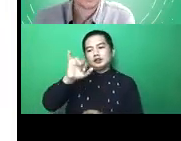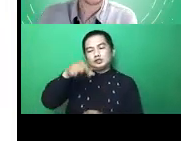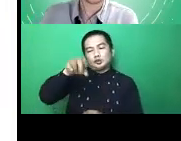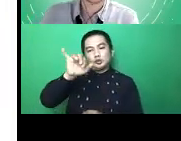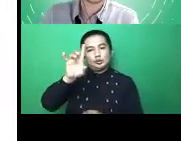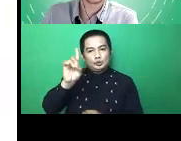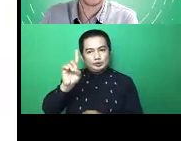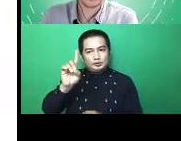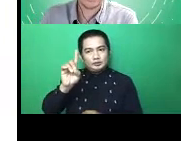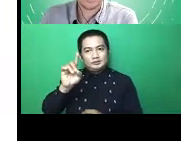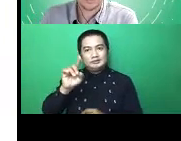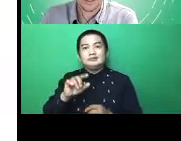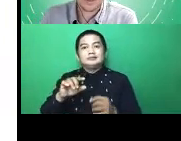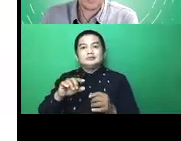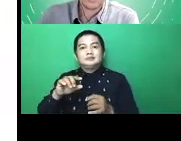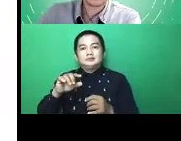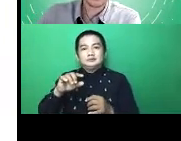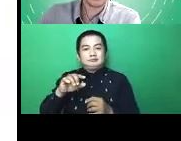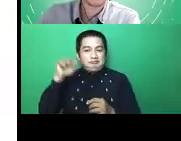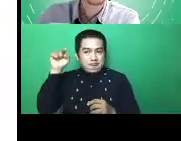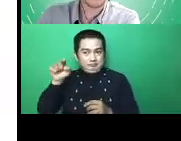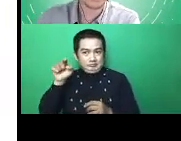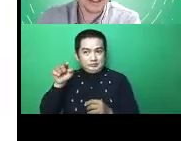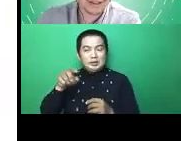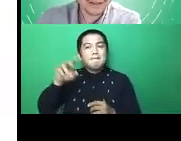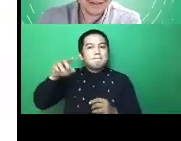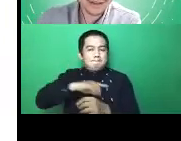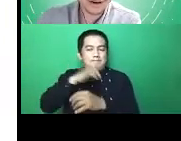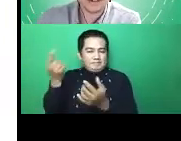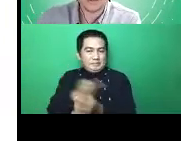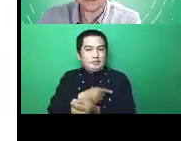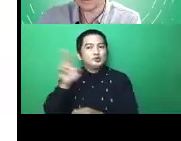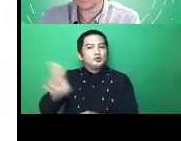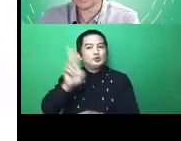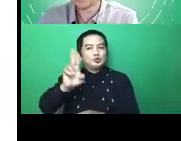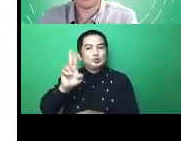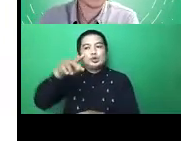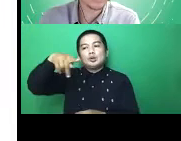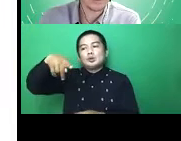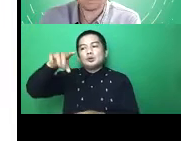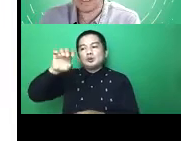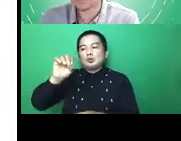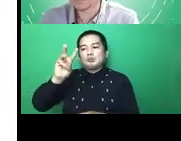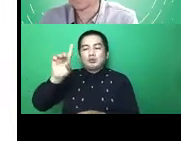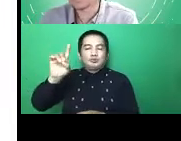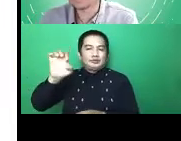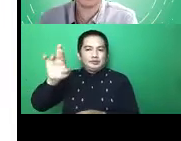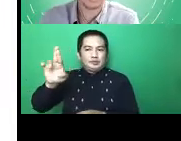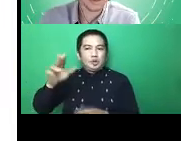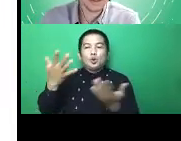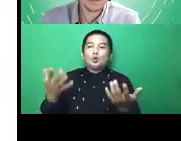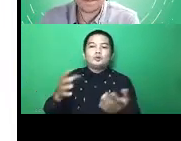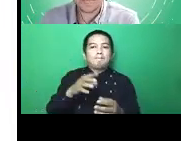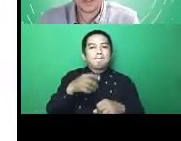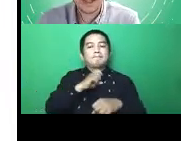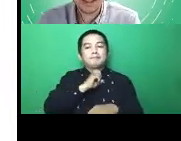or selective laser sintering, okay, they sometimes use powder of, let's say, metal or powder of